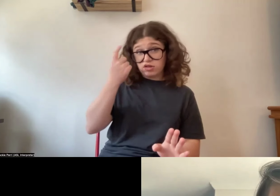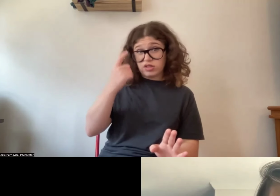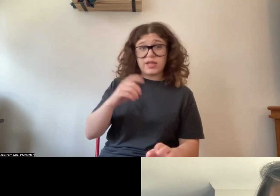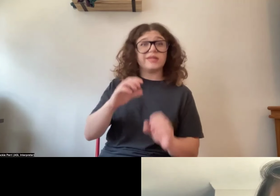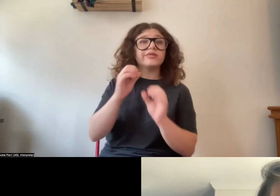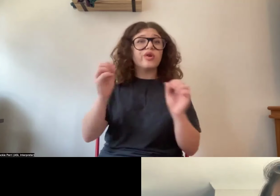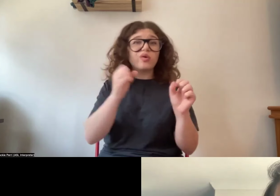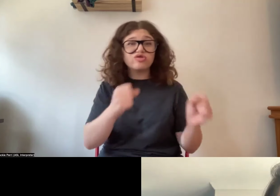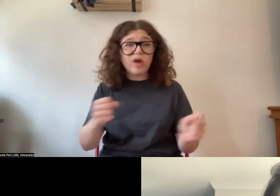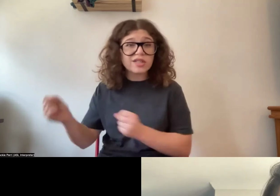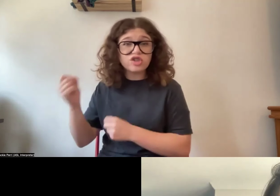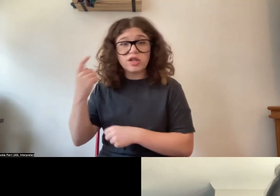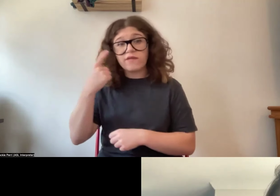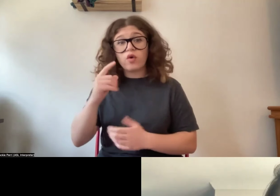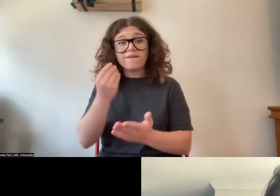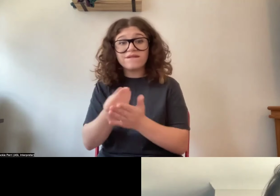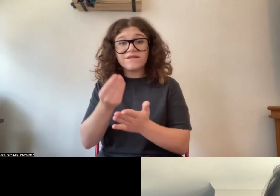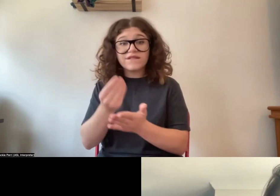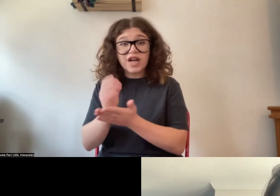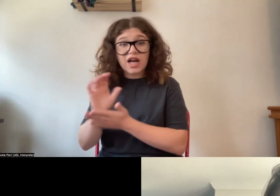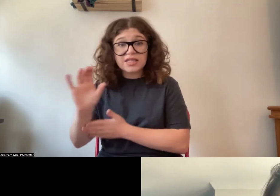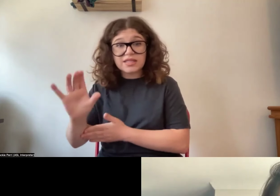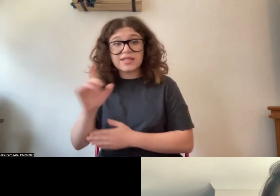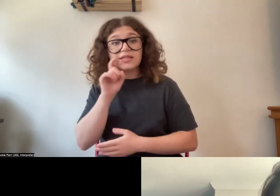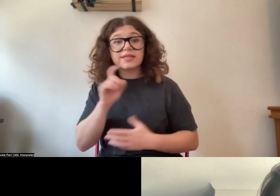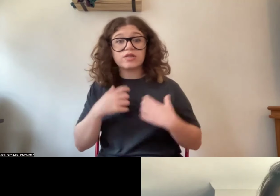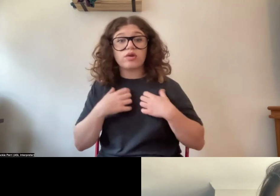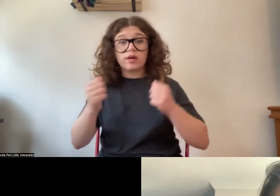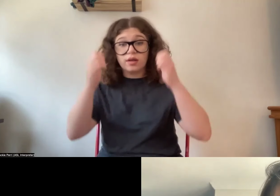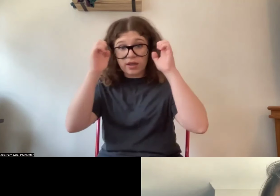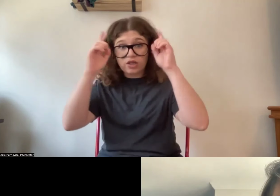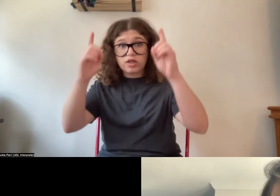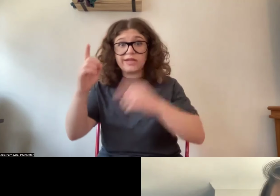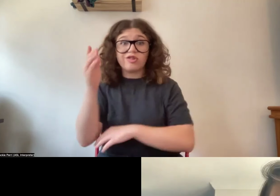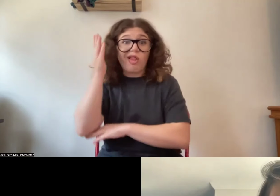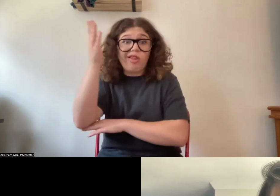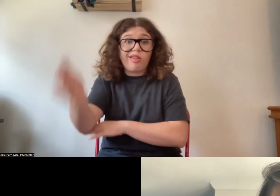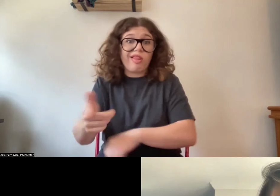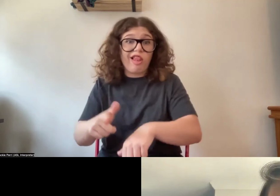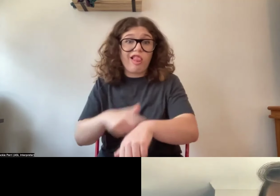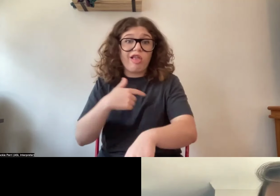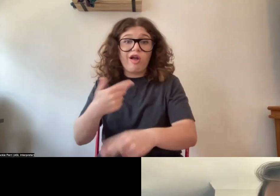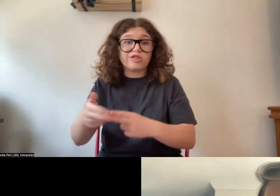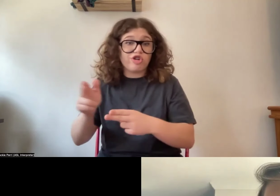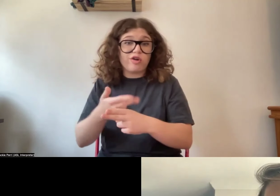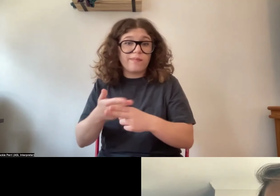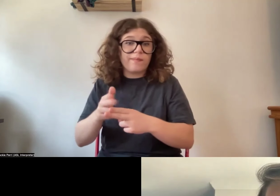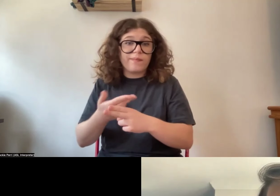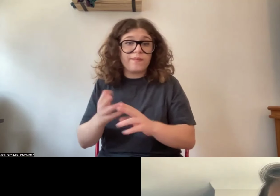strategy for funding sexual health education more long-term. It really just falls